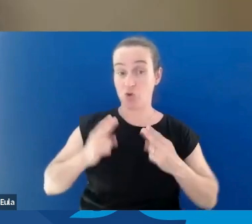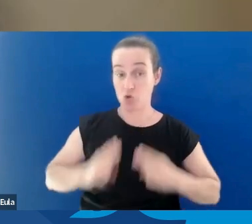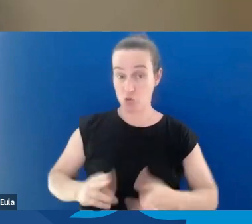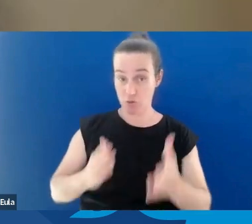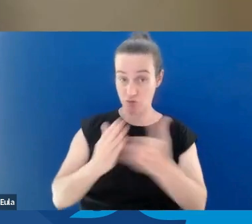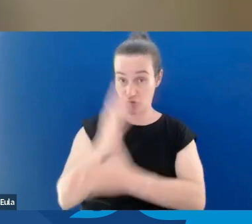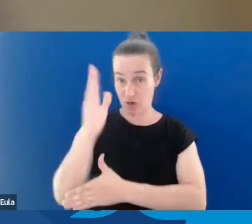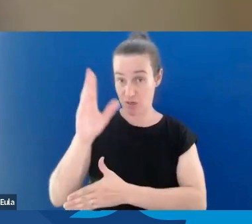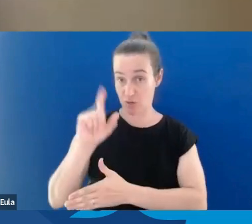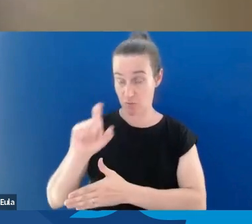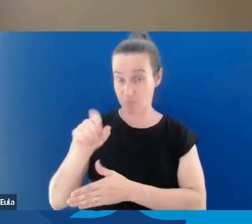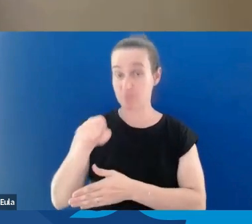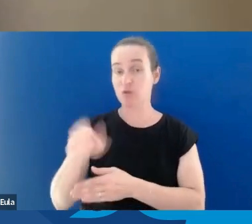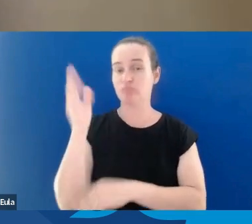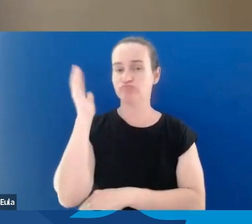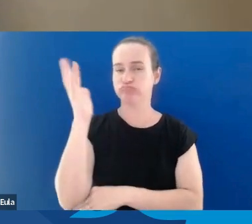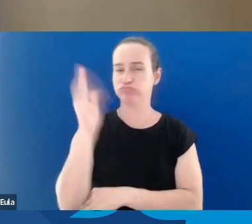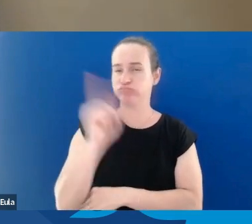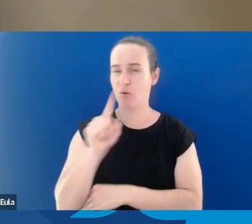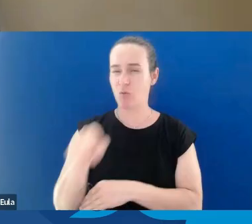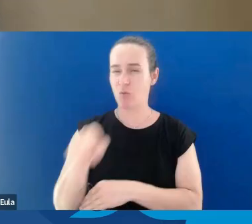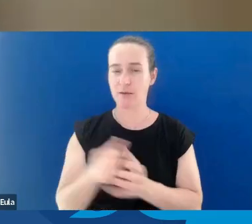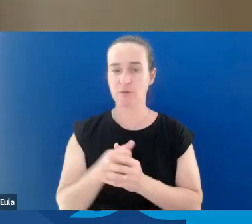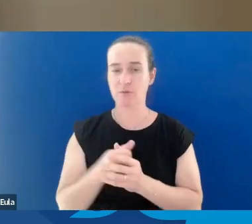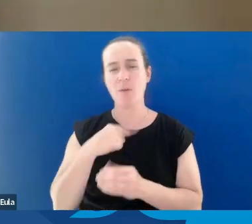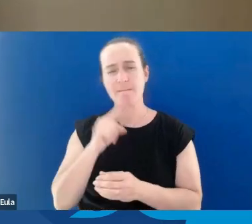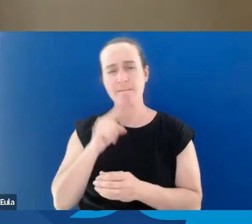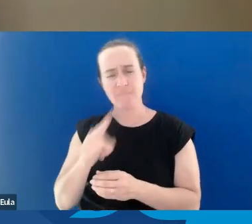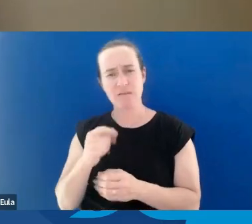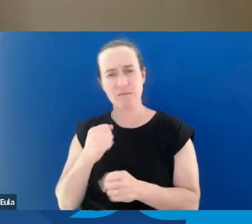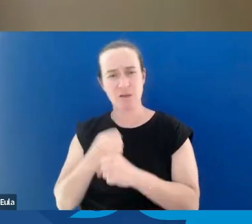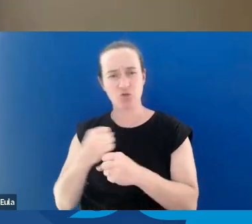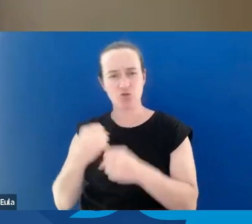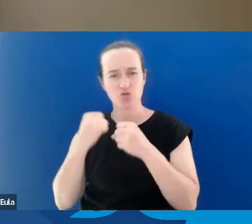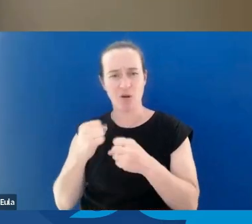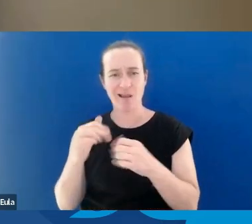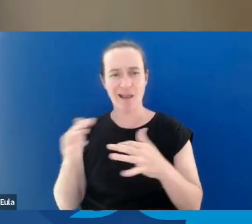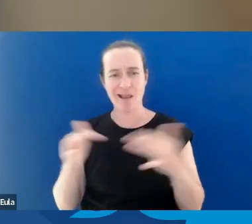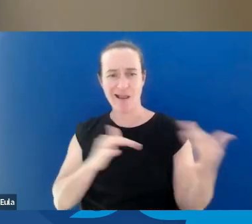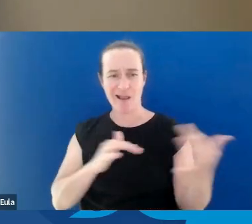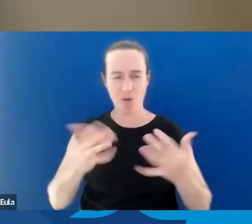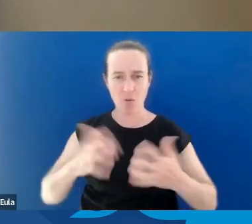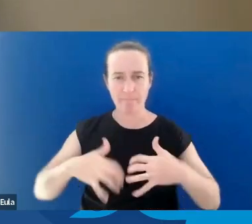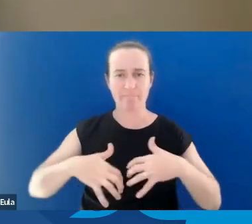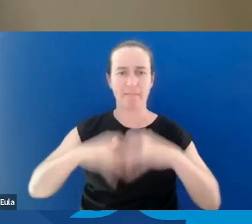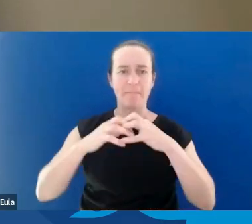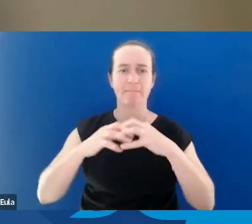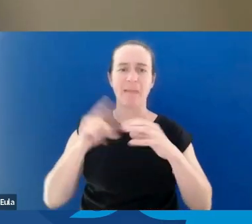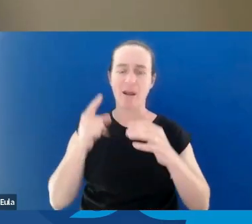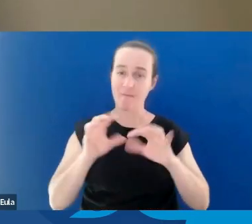Commission presentation was talking about needing to strengthen implementation and enforcement of